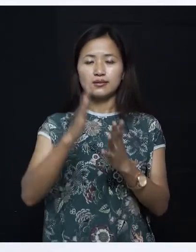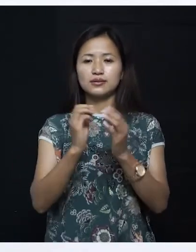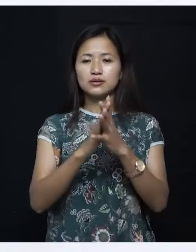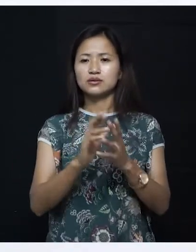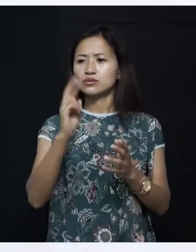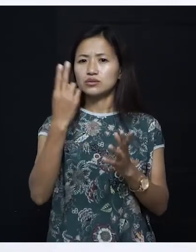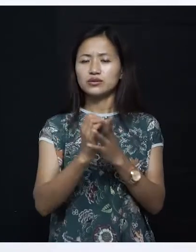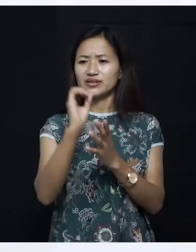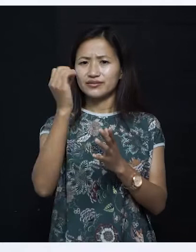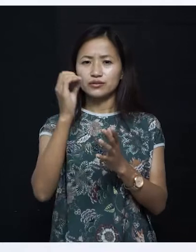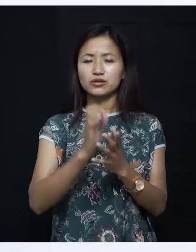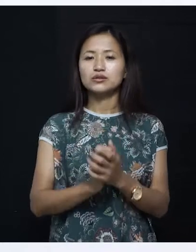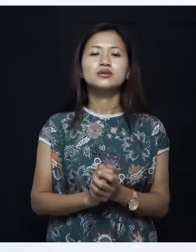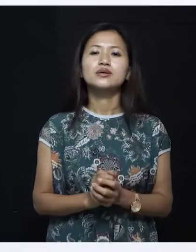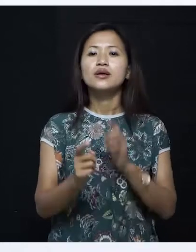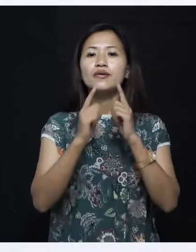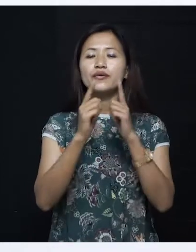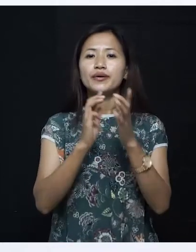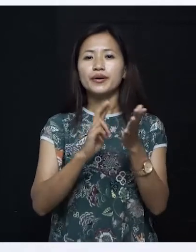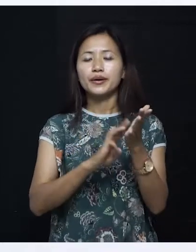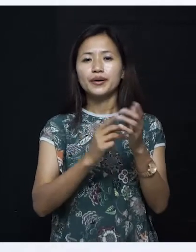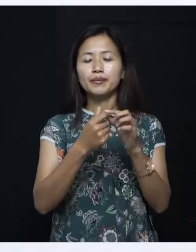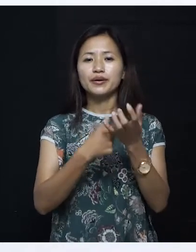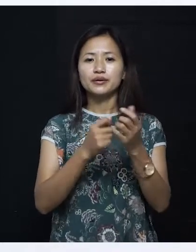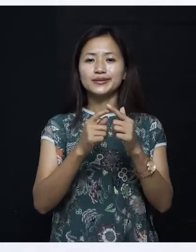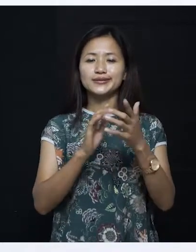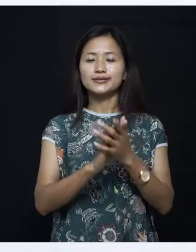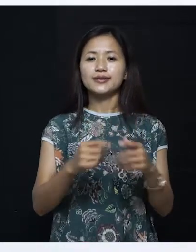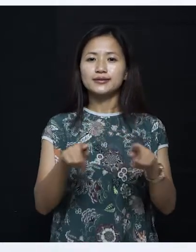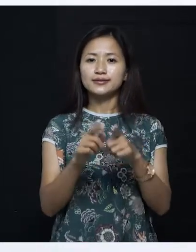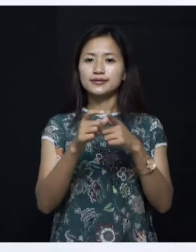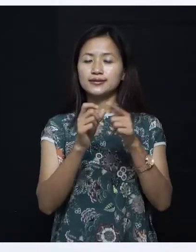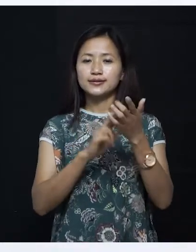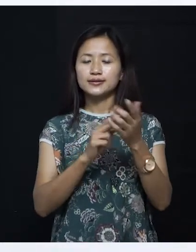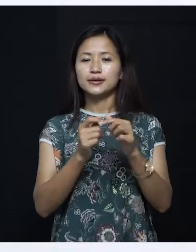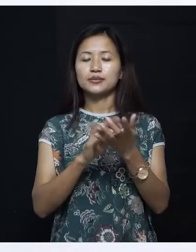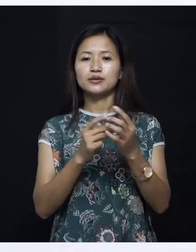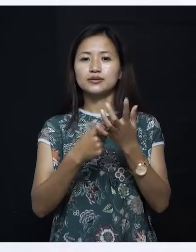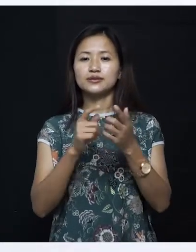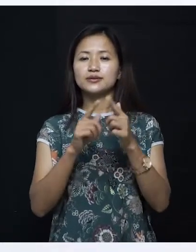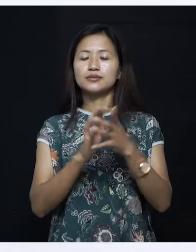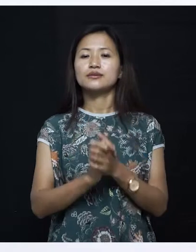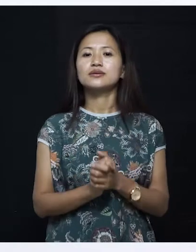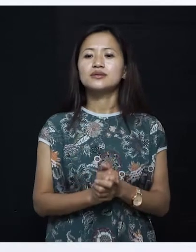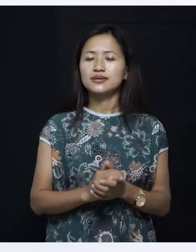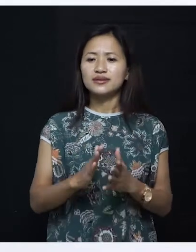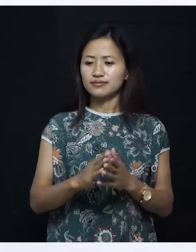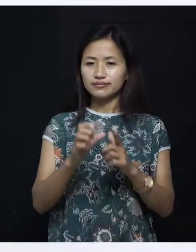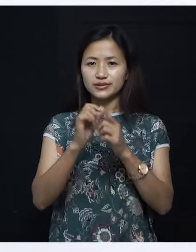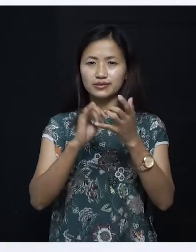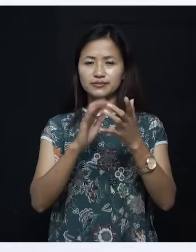sides of a coin, we are talking about the merits and demerits, okay? The advantages and the